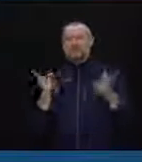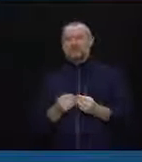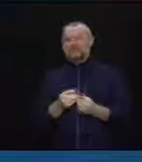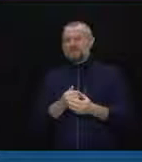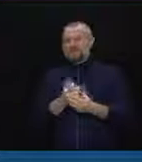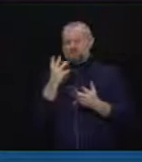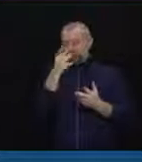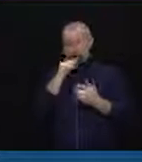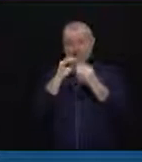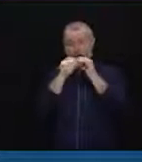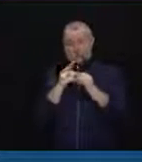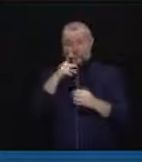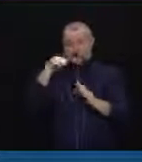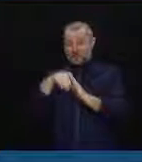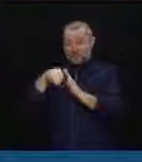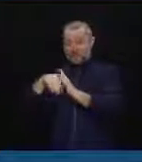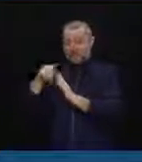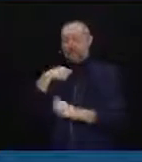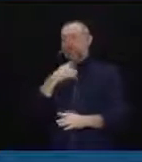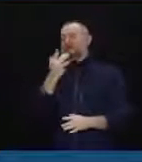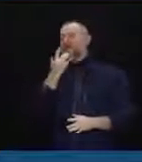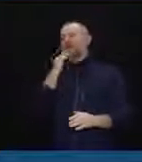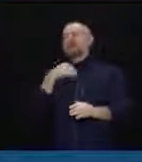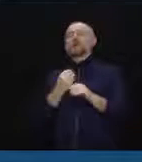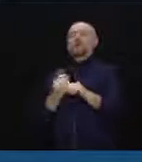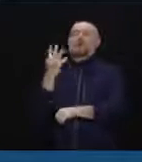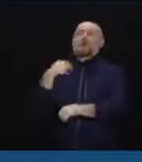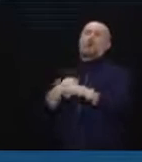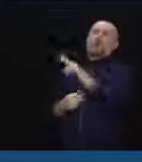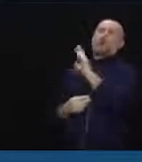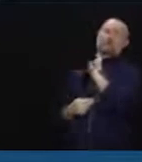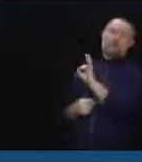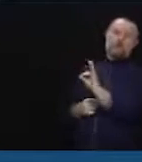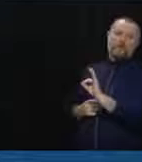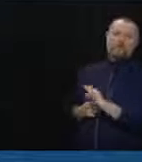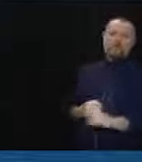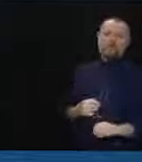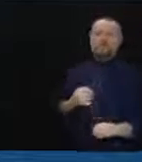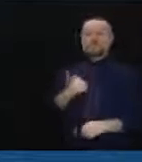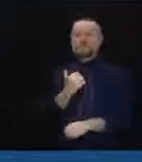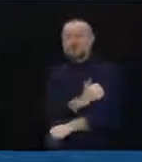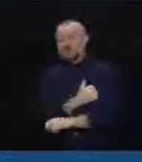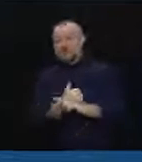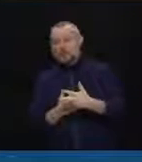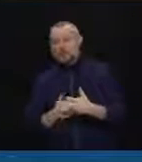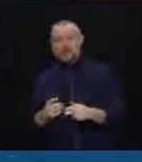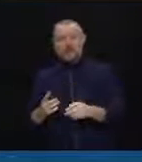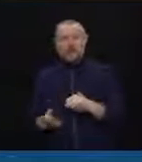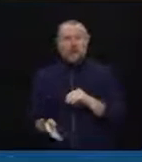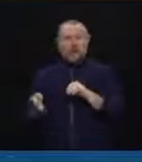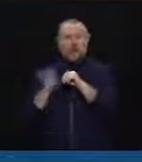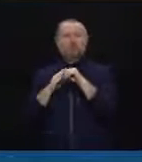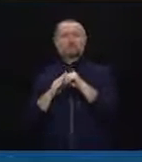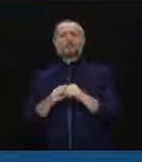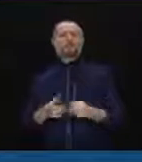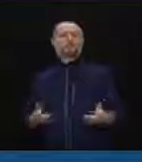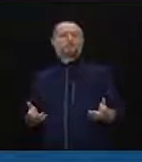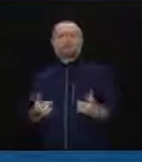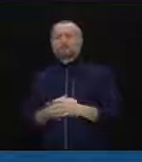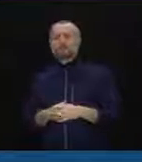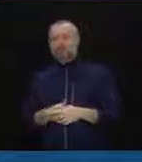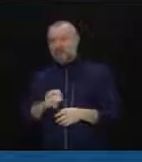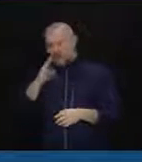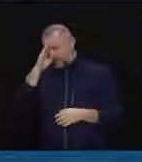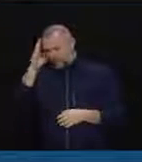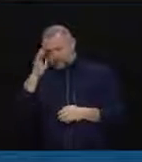slides. And vaccines and boosters are up in our hospital capacity. So New Yorkers, this is what we've been waiting for.